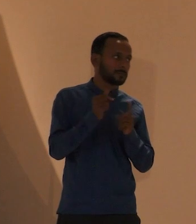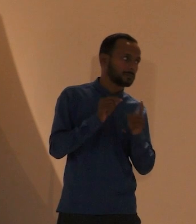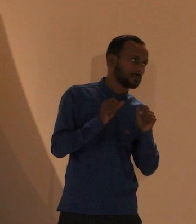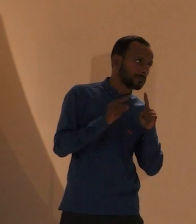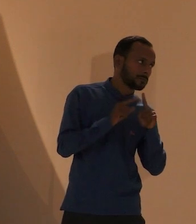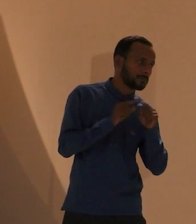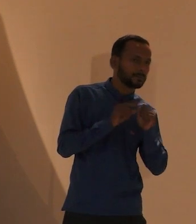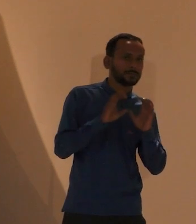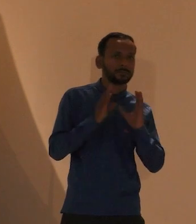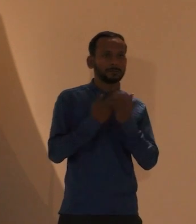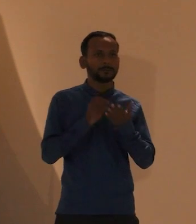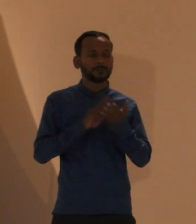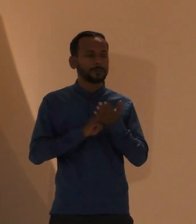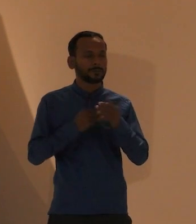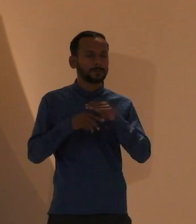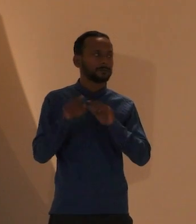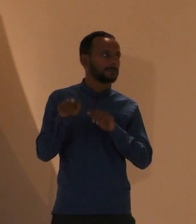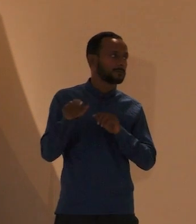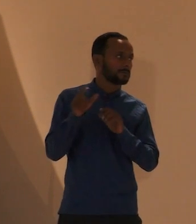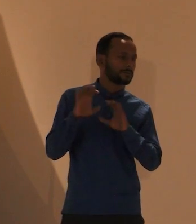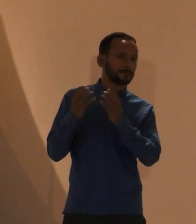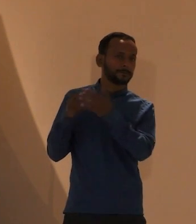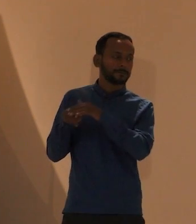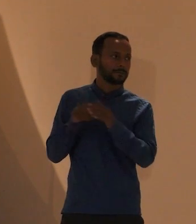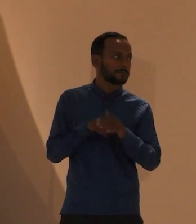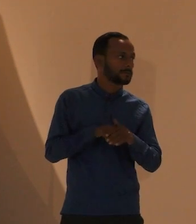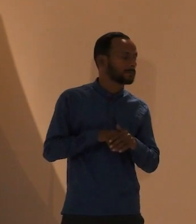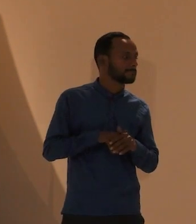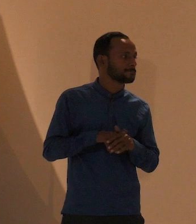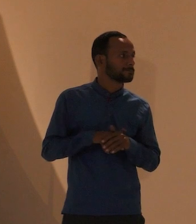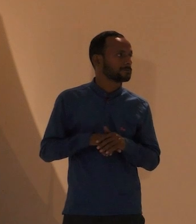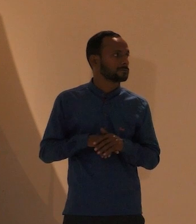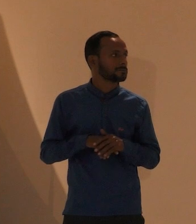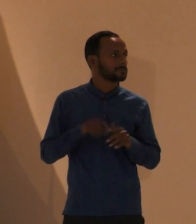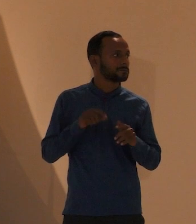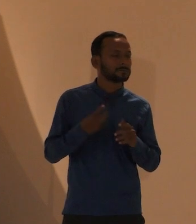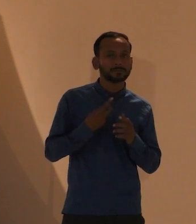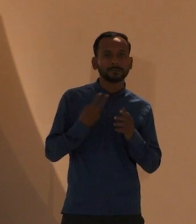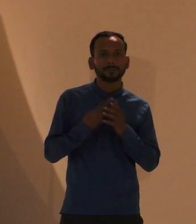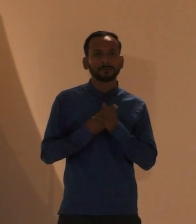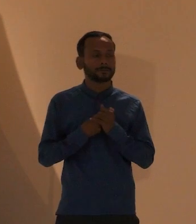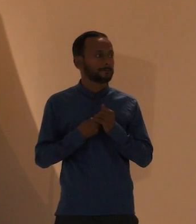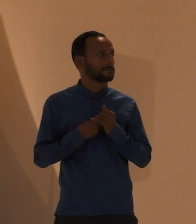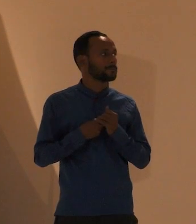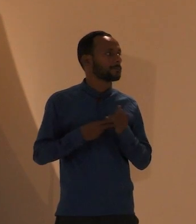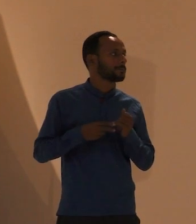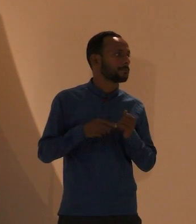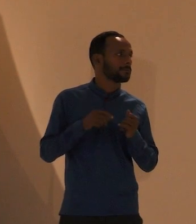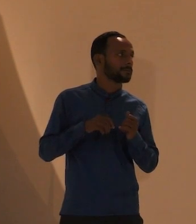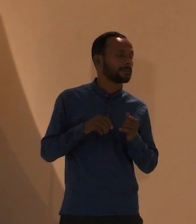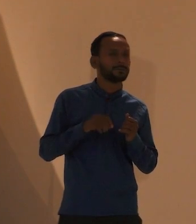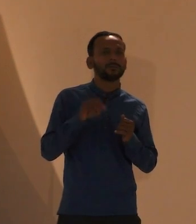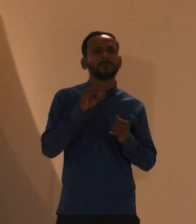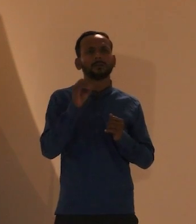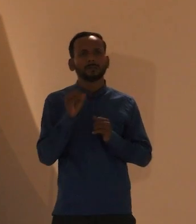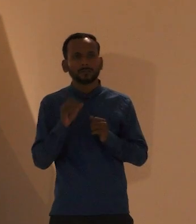the first scholars to use that archive in the Lottery Committee. We are a modern history museum. We have zero archaeology,